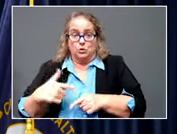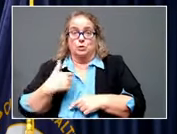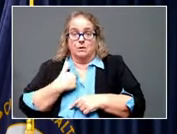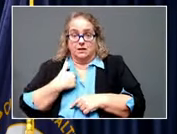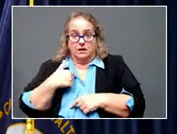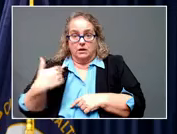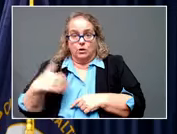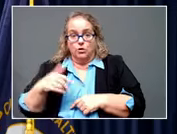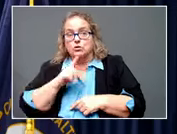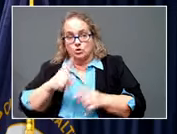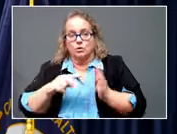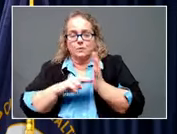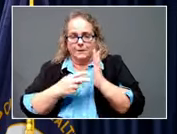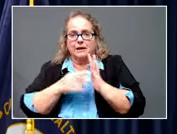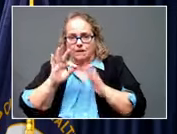meaning of Christmas.